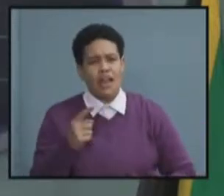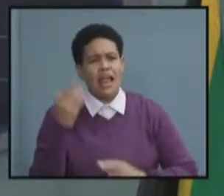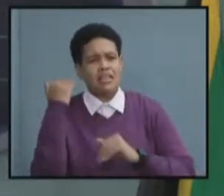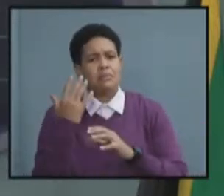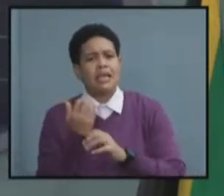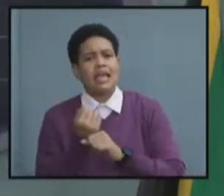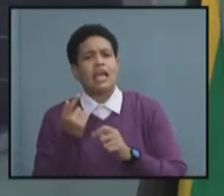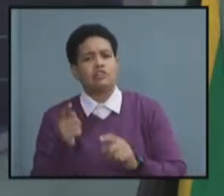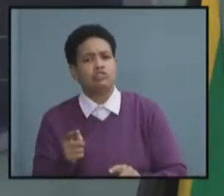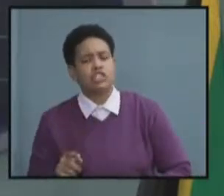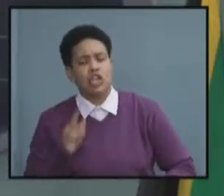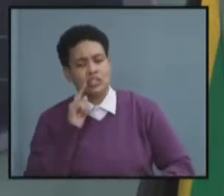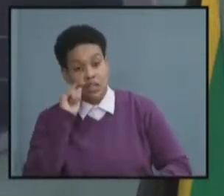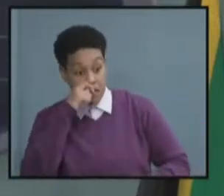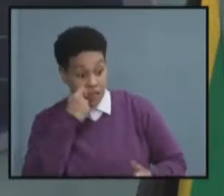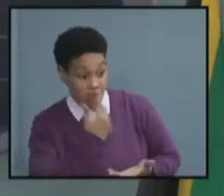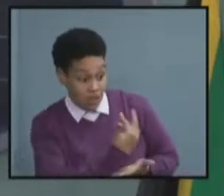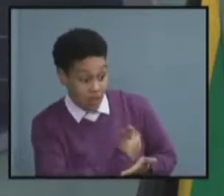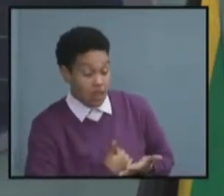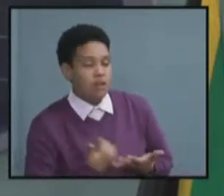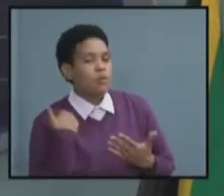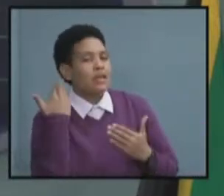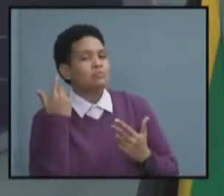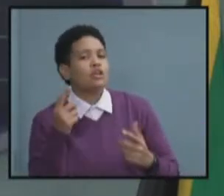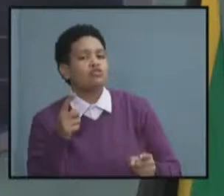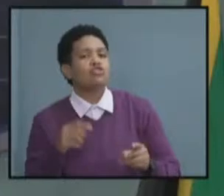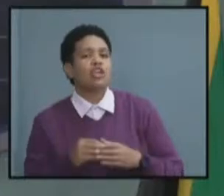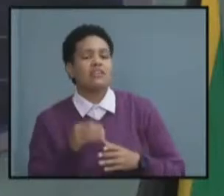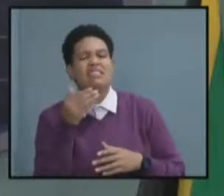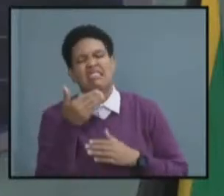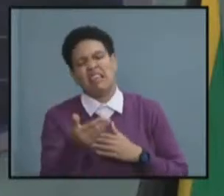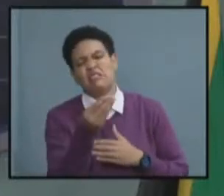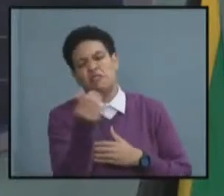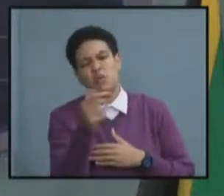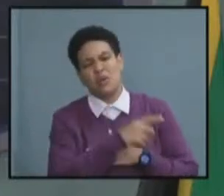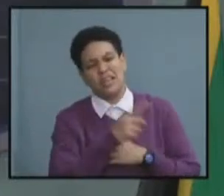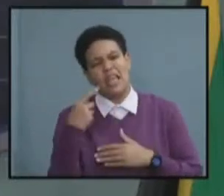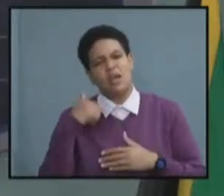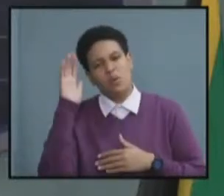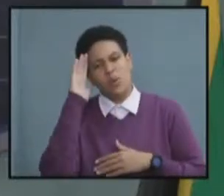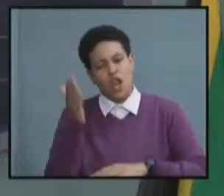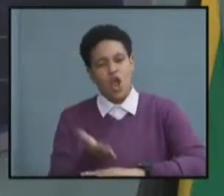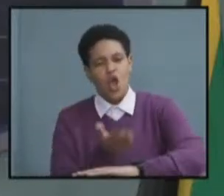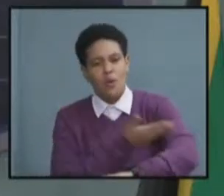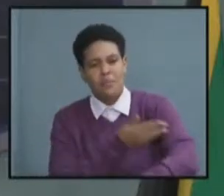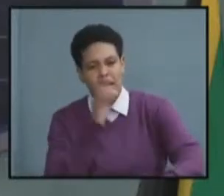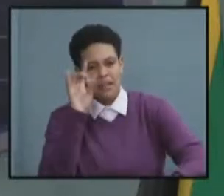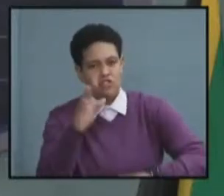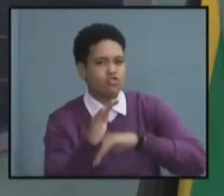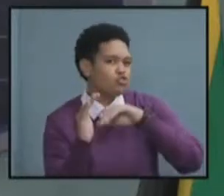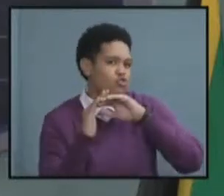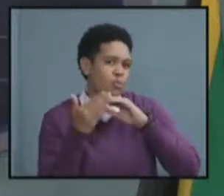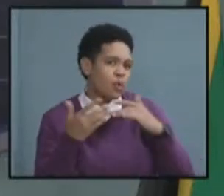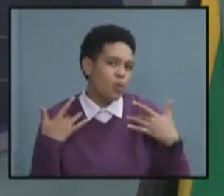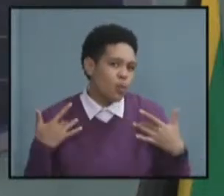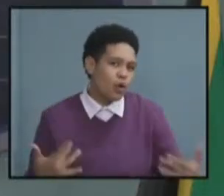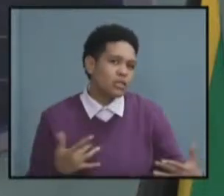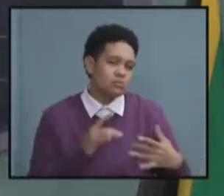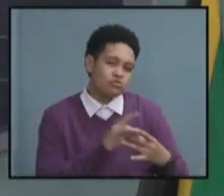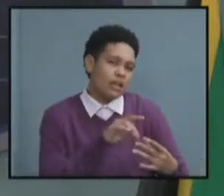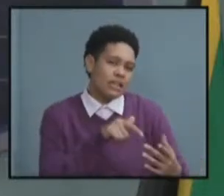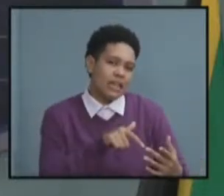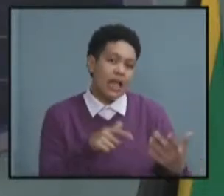to get the results of the samples that have been taken within the next couple of days, and we will update the country on